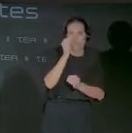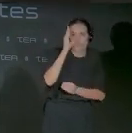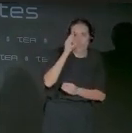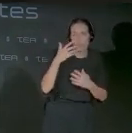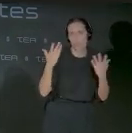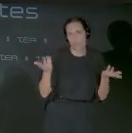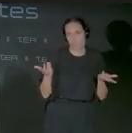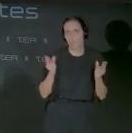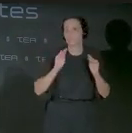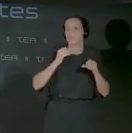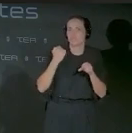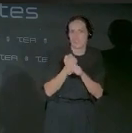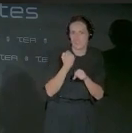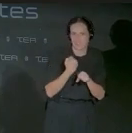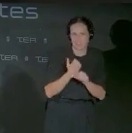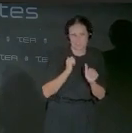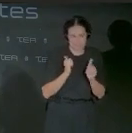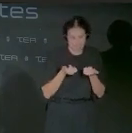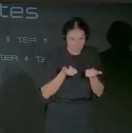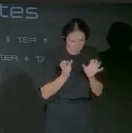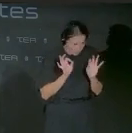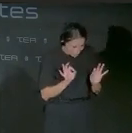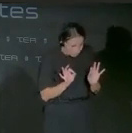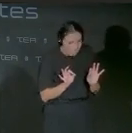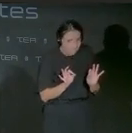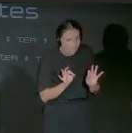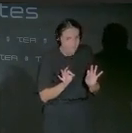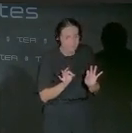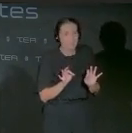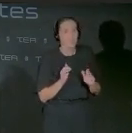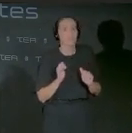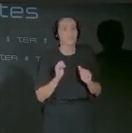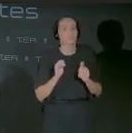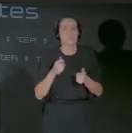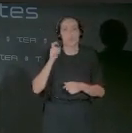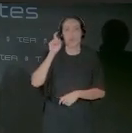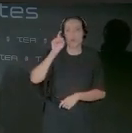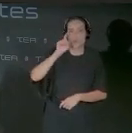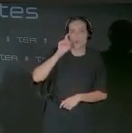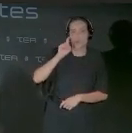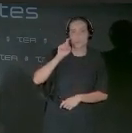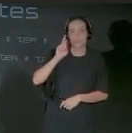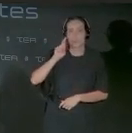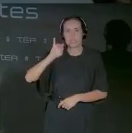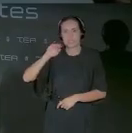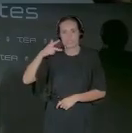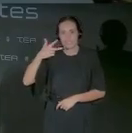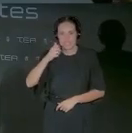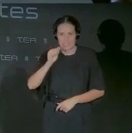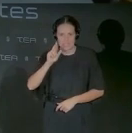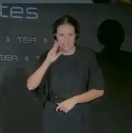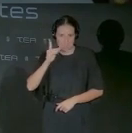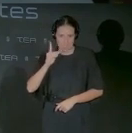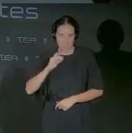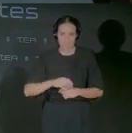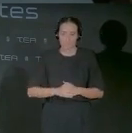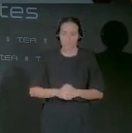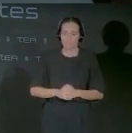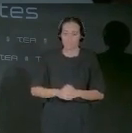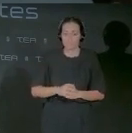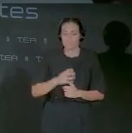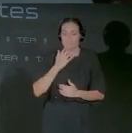in this direction, with Professor Richard Bartle, if you want to explain a little bit about your... Yeah,